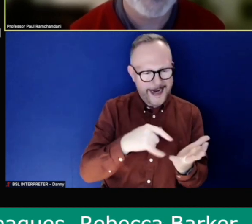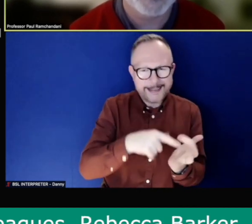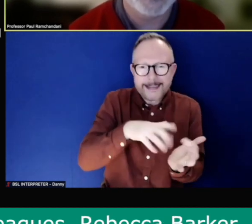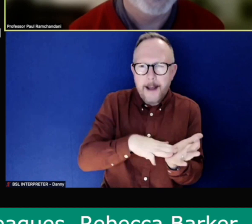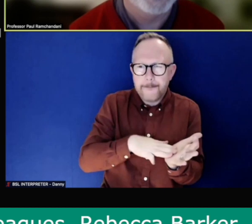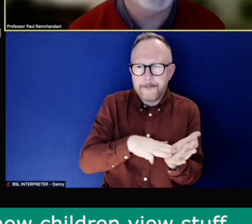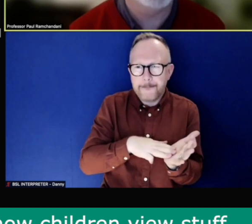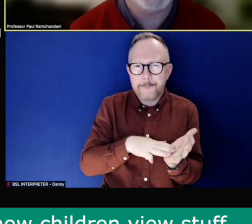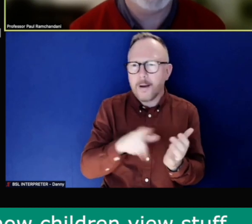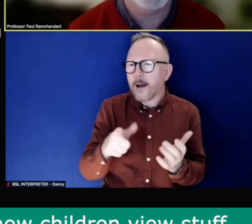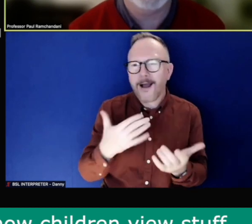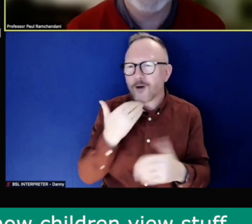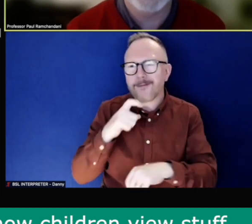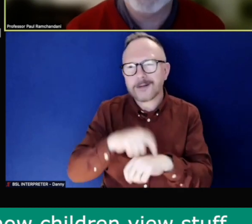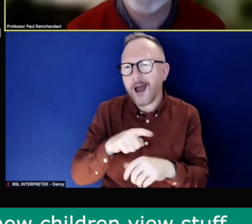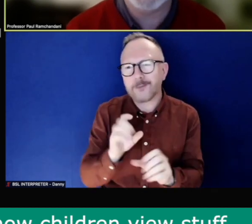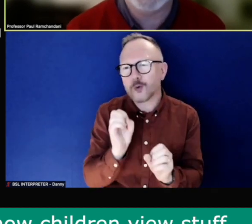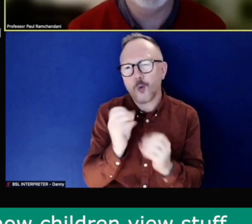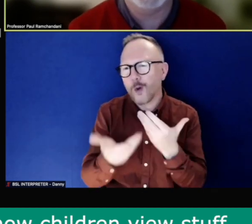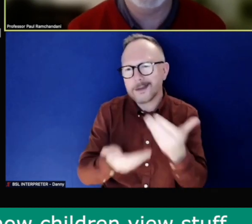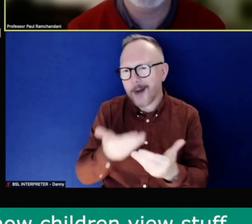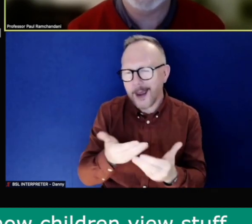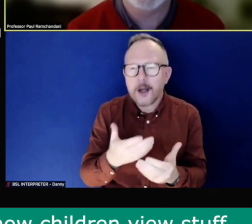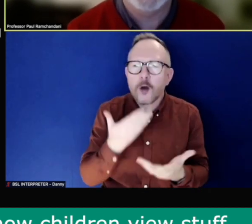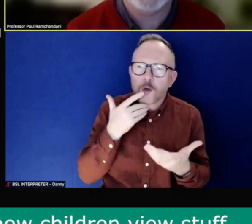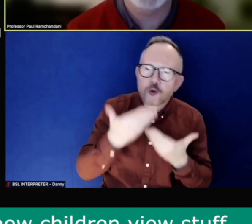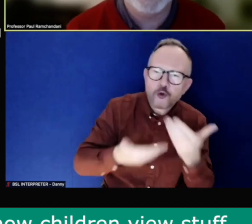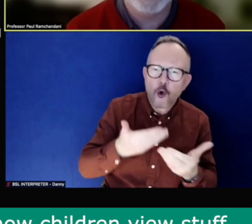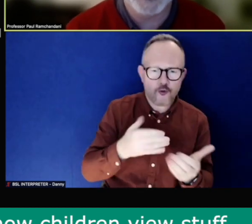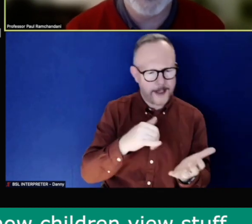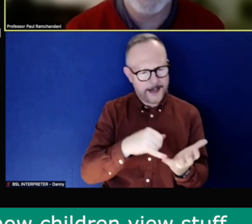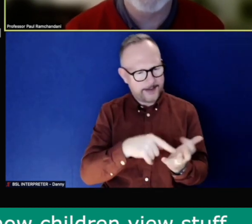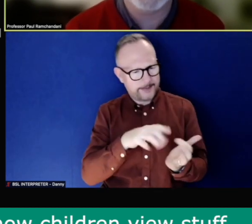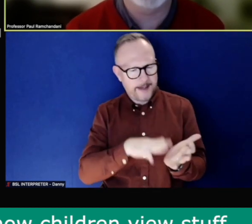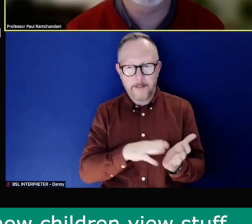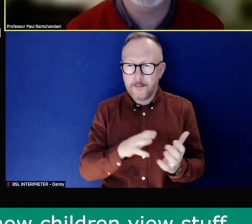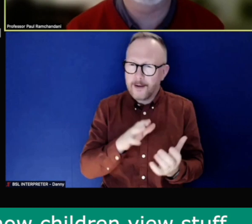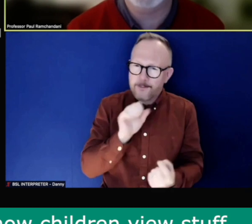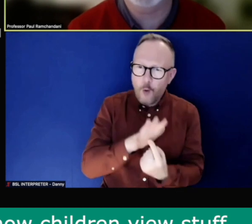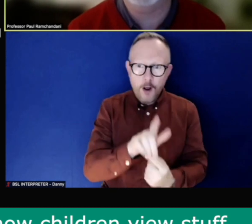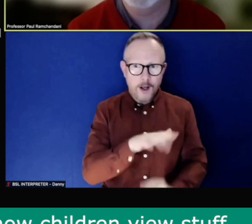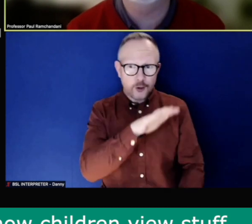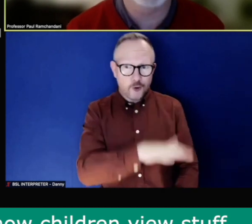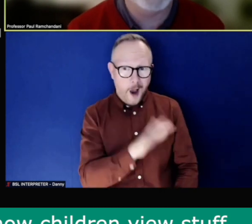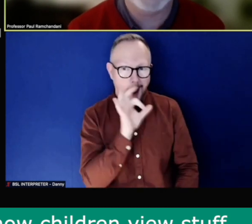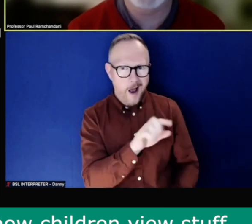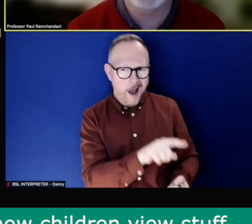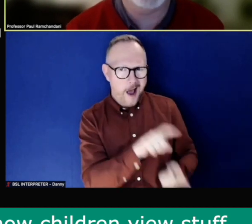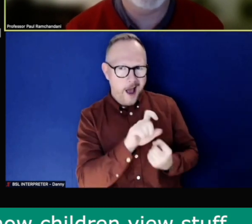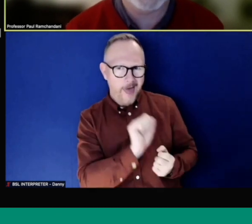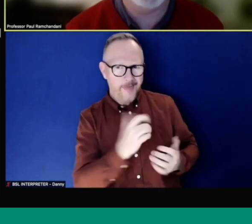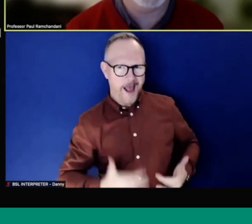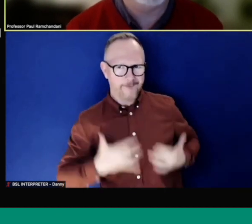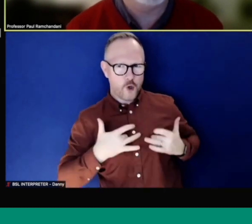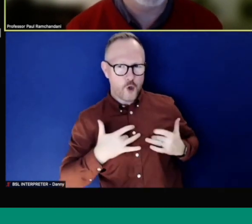Christine O'Farrelly. But I think it's really intriguing that we get to see how children view stuff themselves, as well as the usual parents'